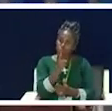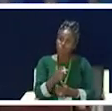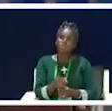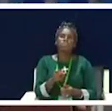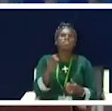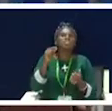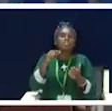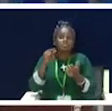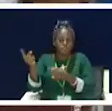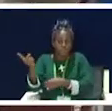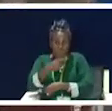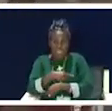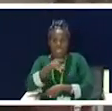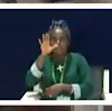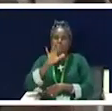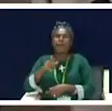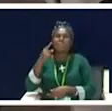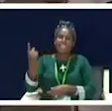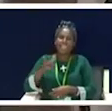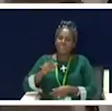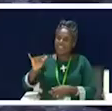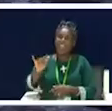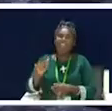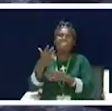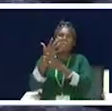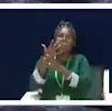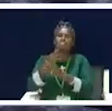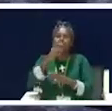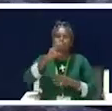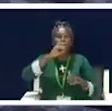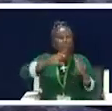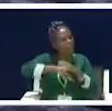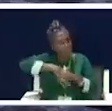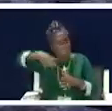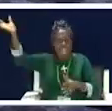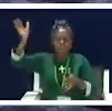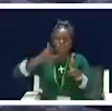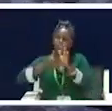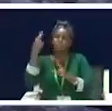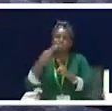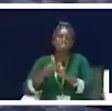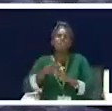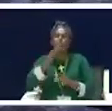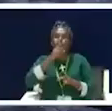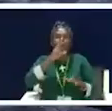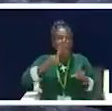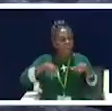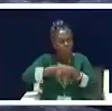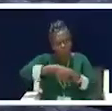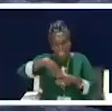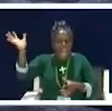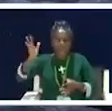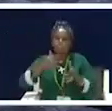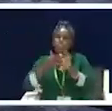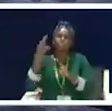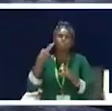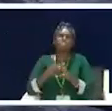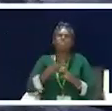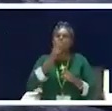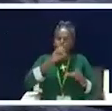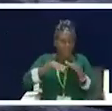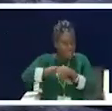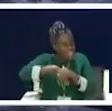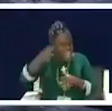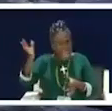the everlasting arm, you are coming out. I say you are coming out. I say you are coming